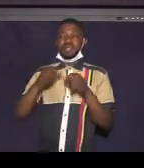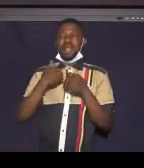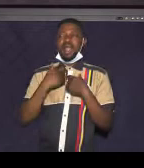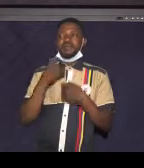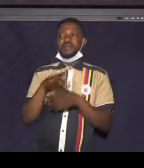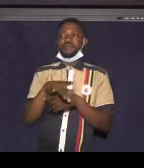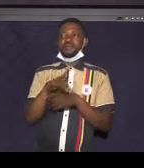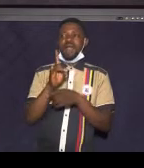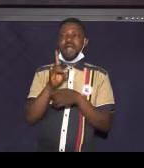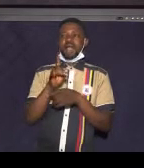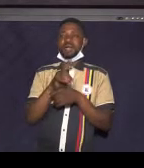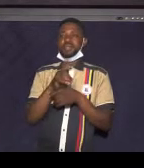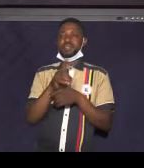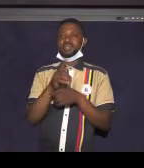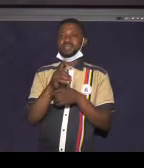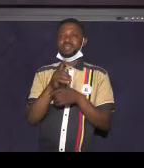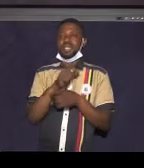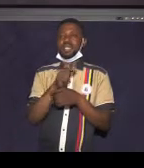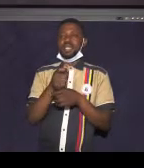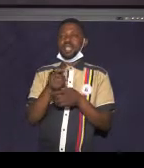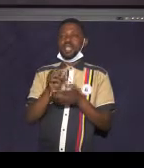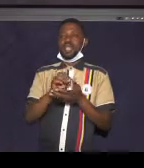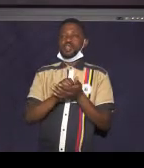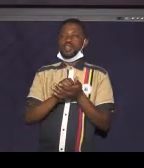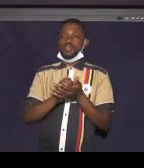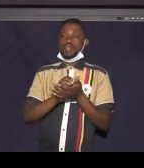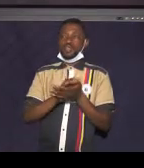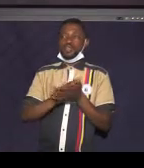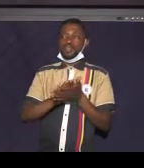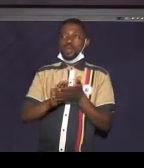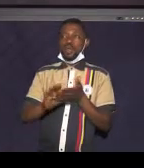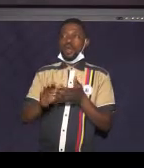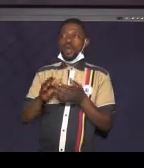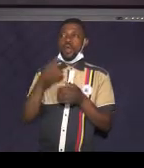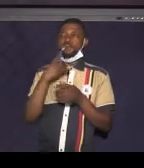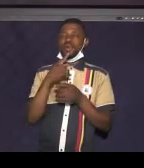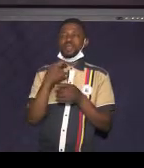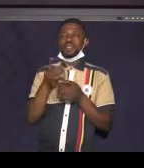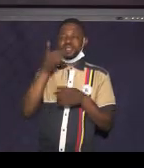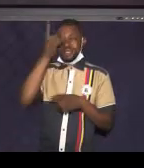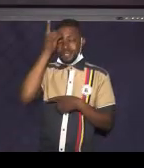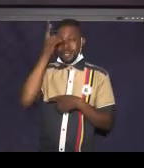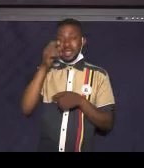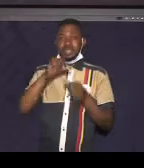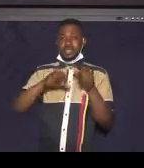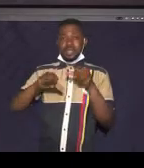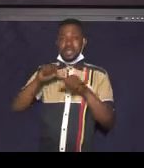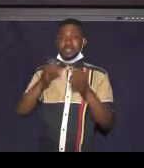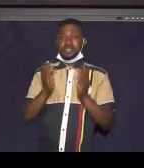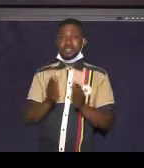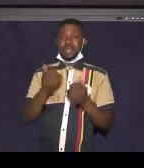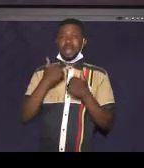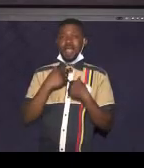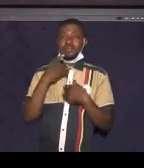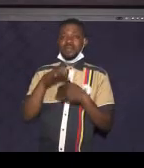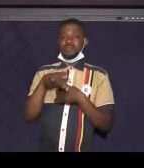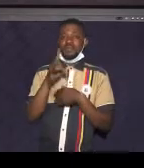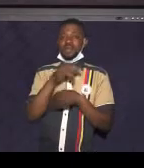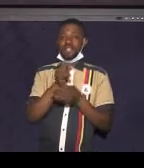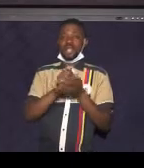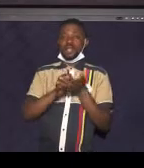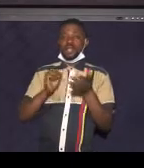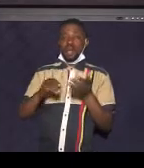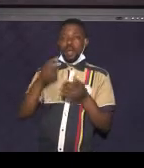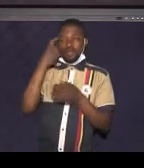Scientists have found a cure for the disease. Scientists have found a cure for the disease.